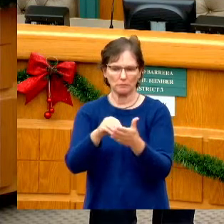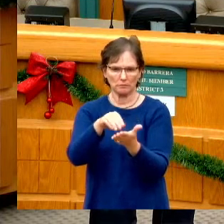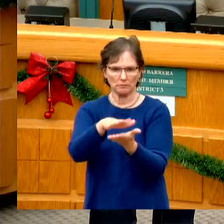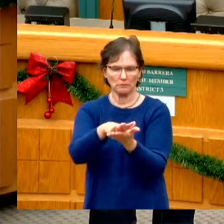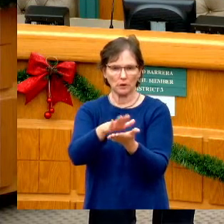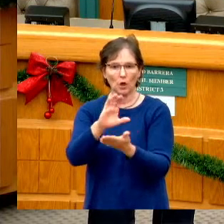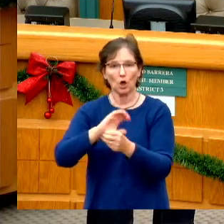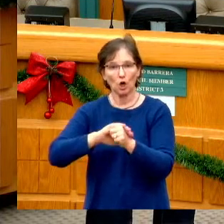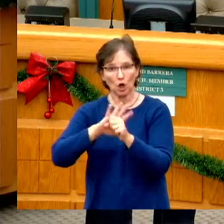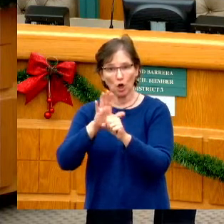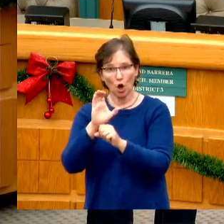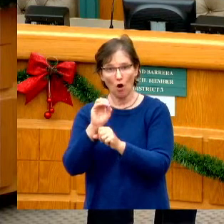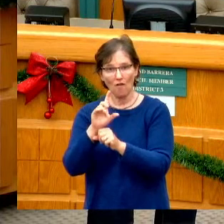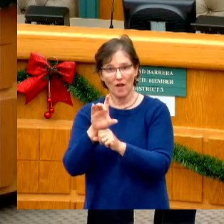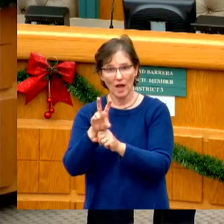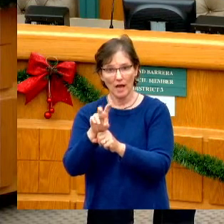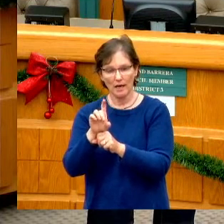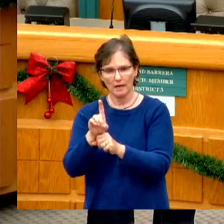Thank you.